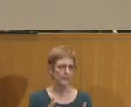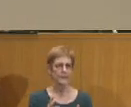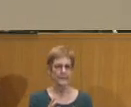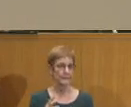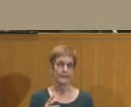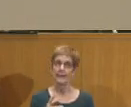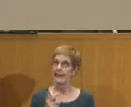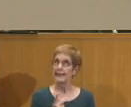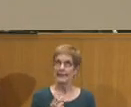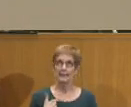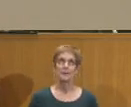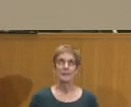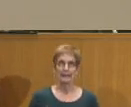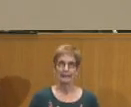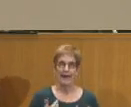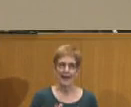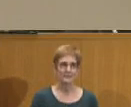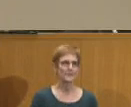And Smudgy Mitchell.